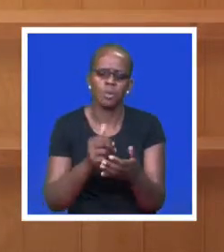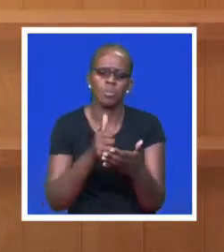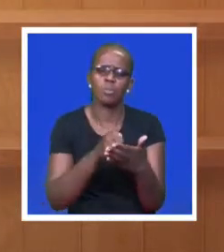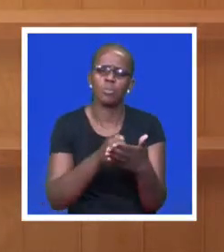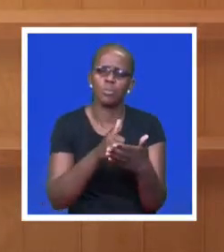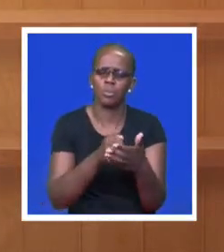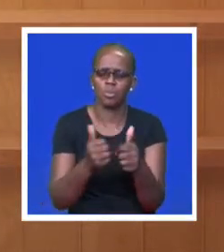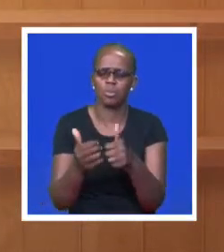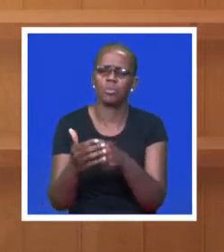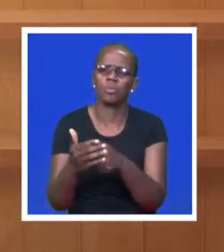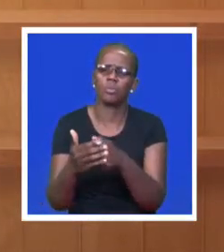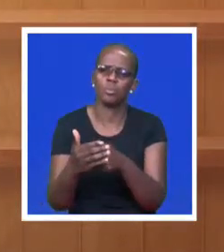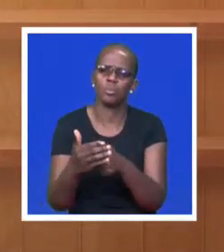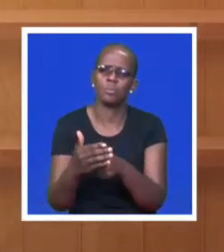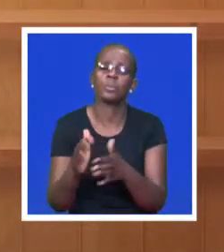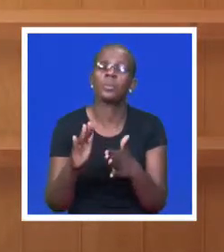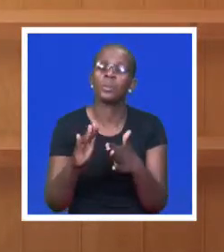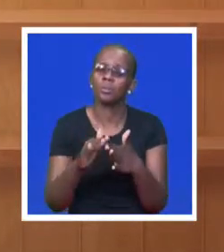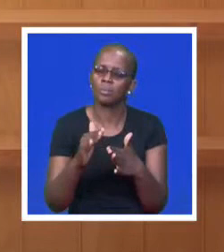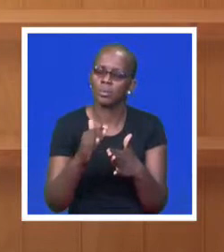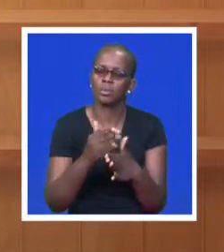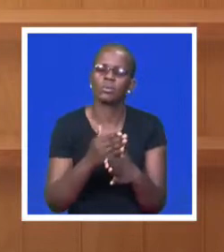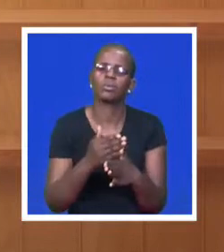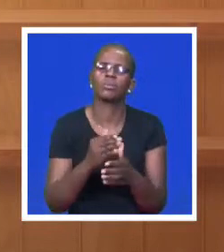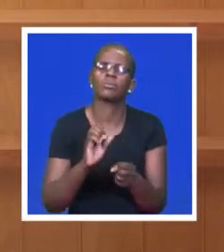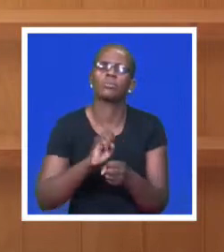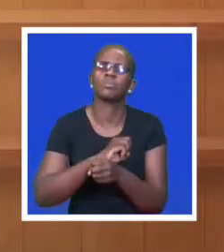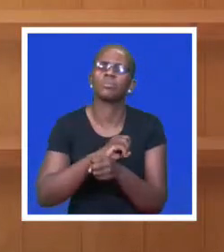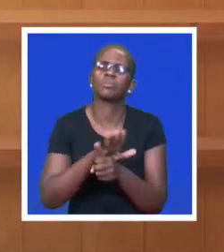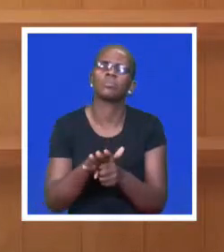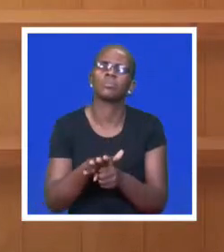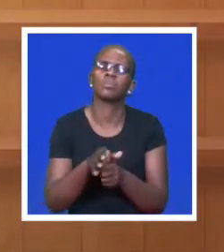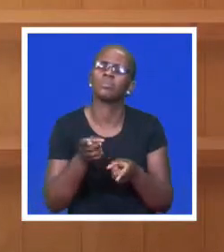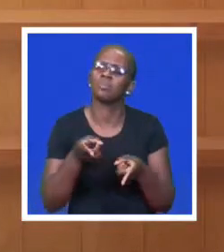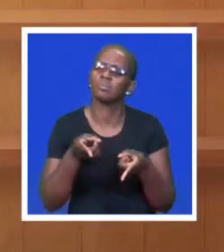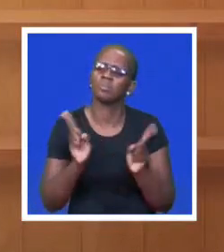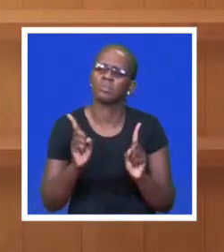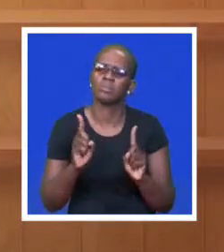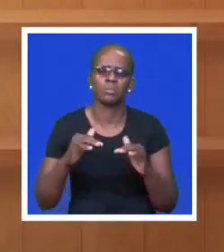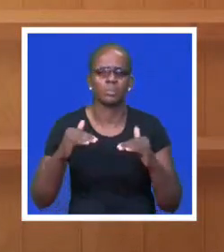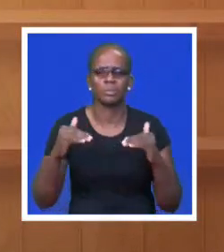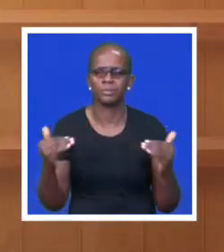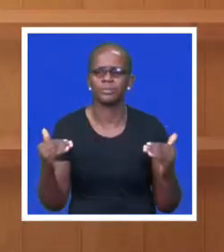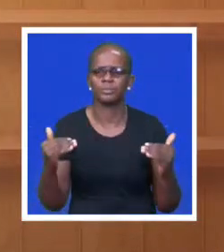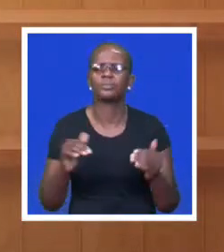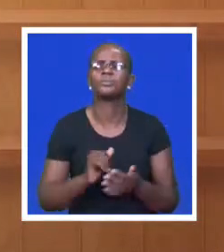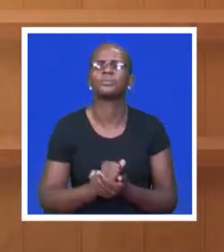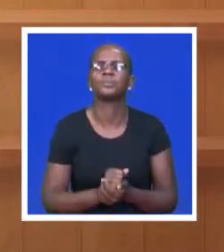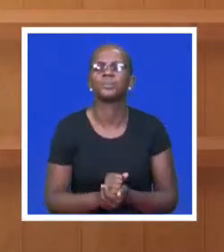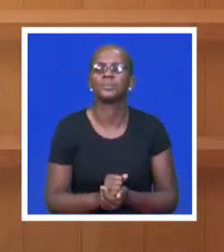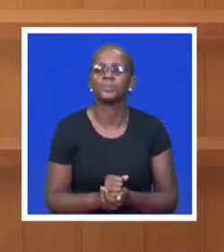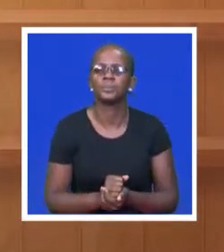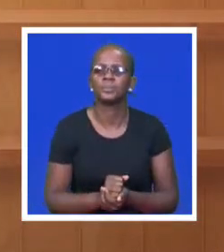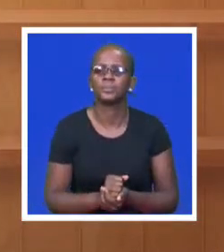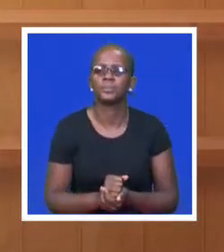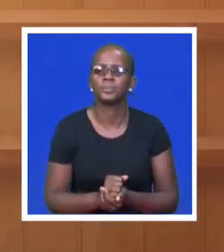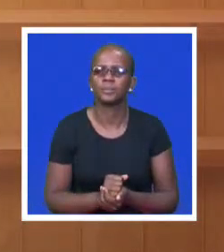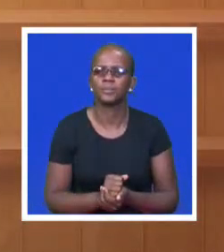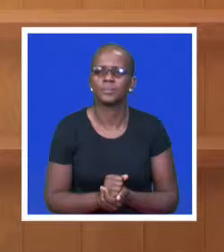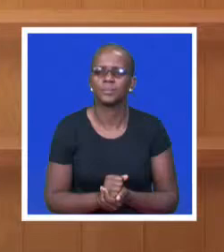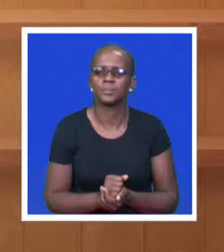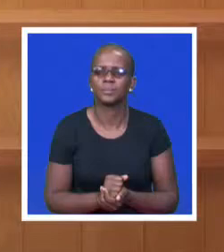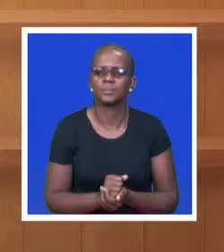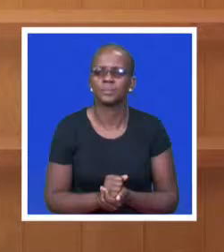sanitizer. COVID-19 is a deadly disease. All right. In today's lesson, we are going to look into